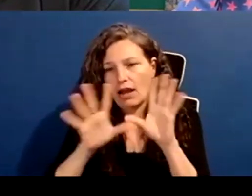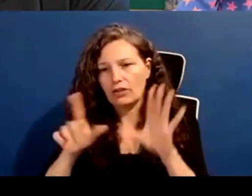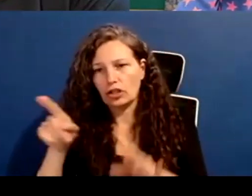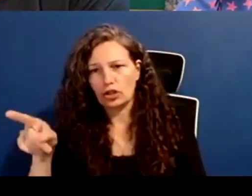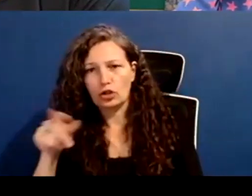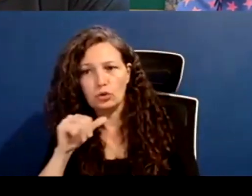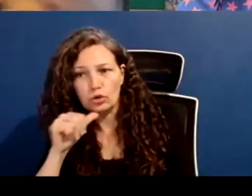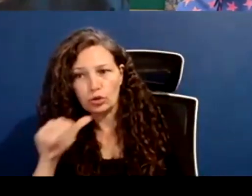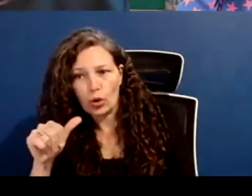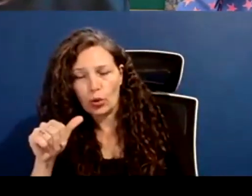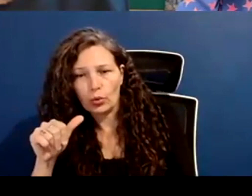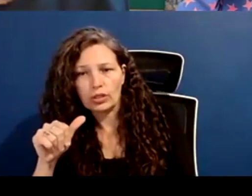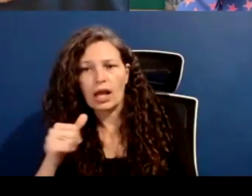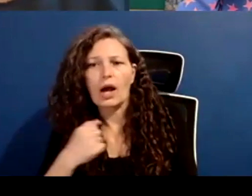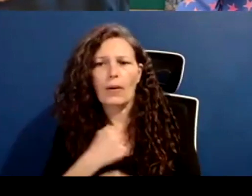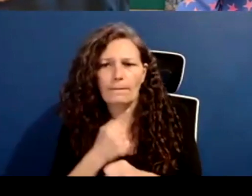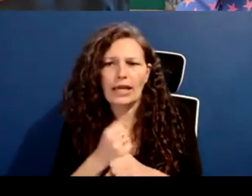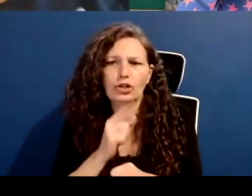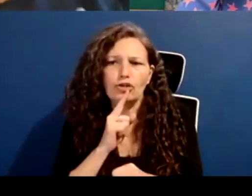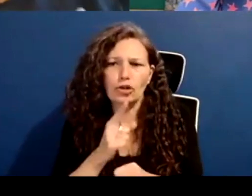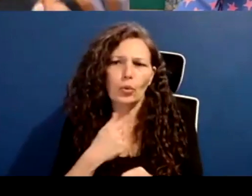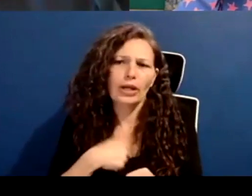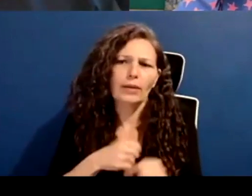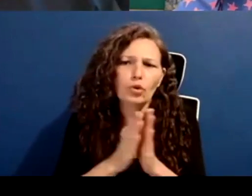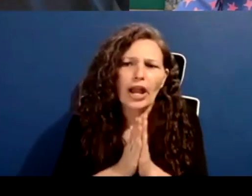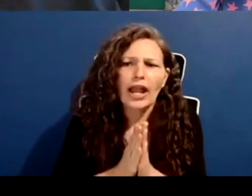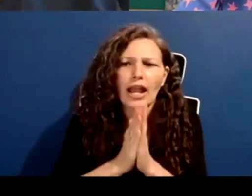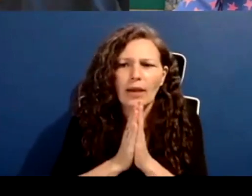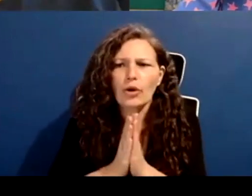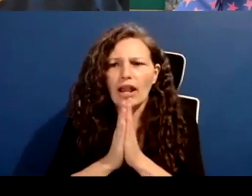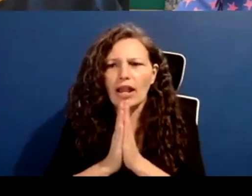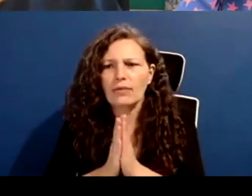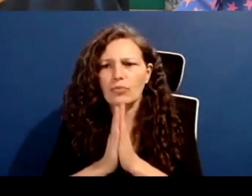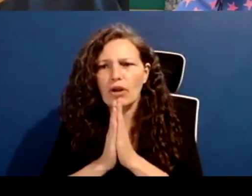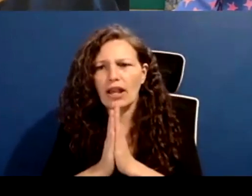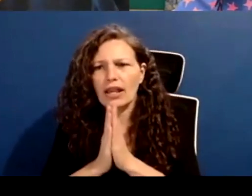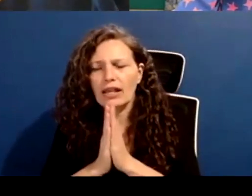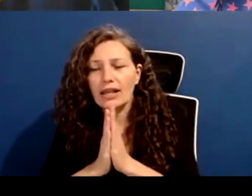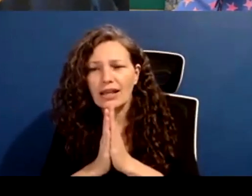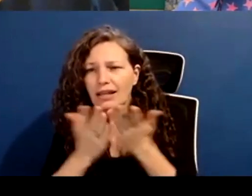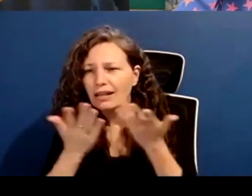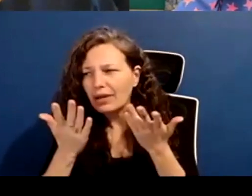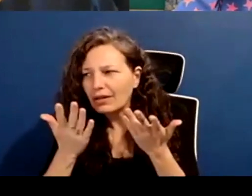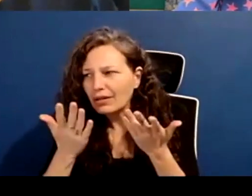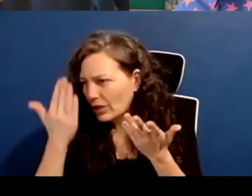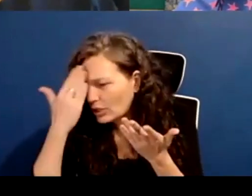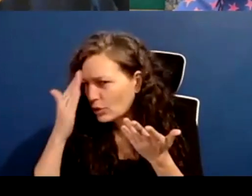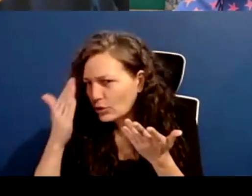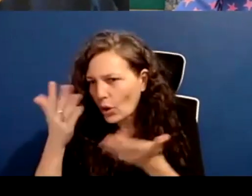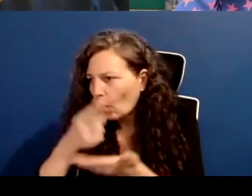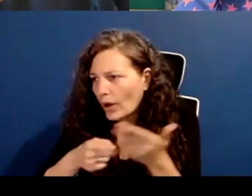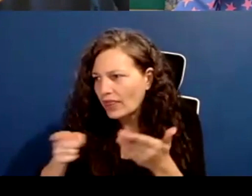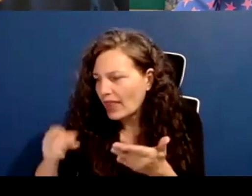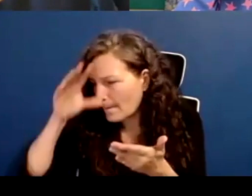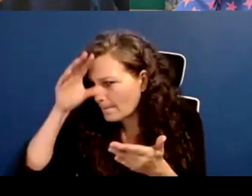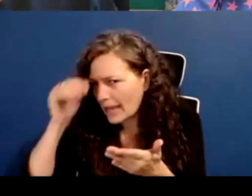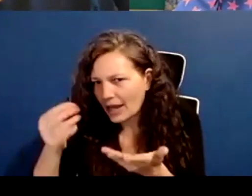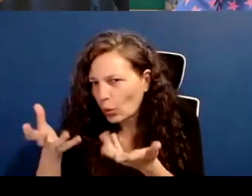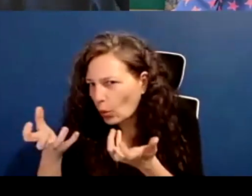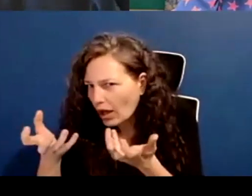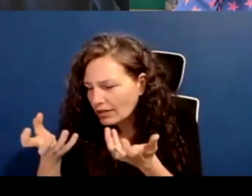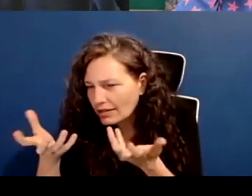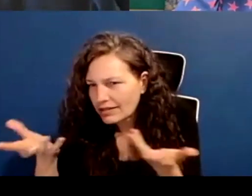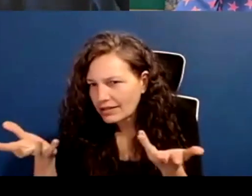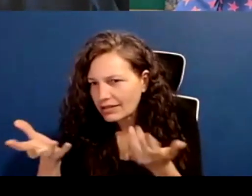we will pray for the healing. But we don't know what this man wants, right? We don't know what his desires are. And so you see sort